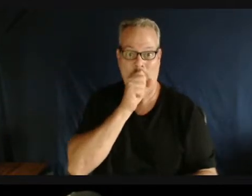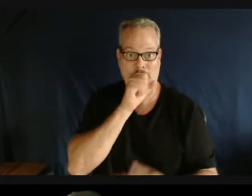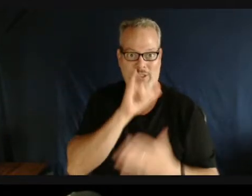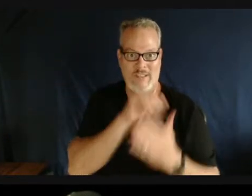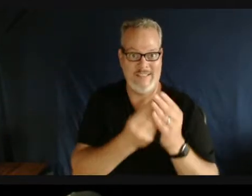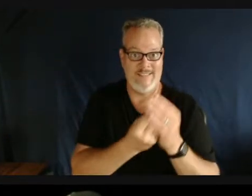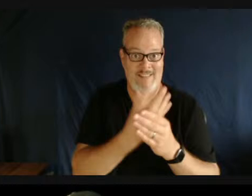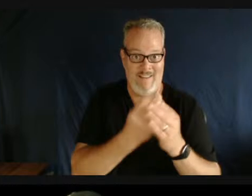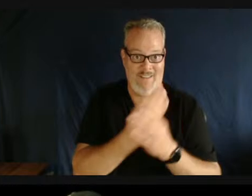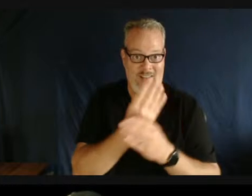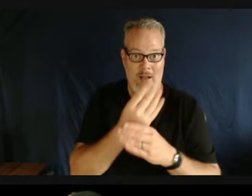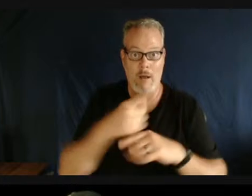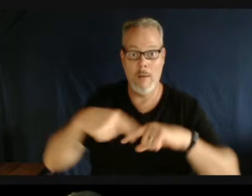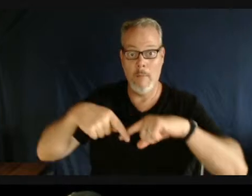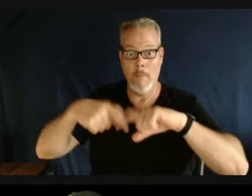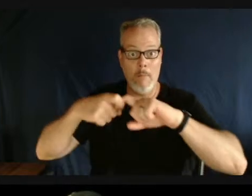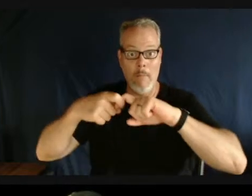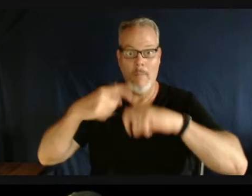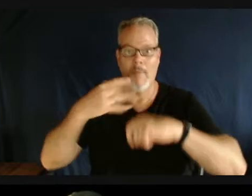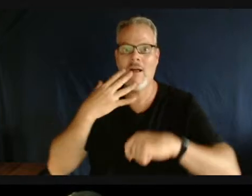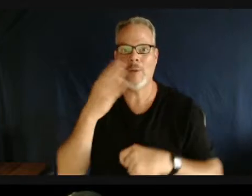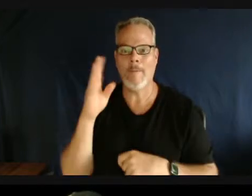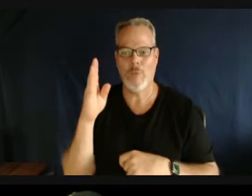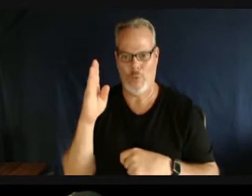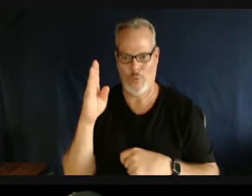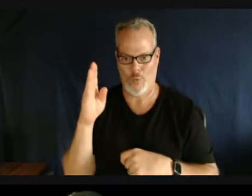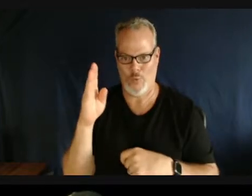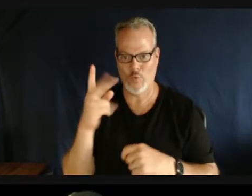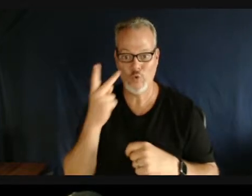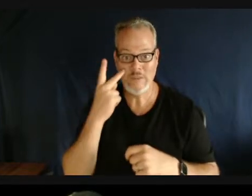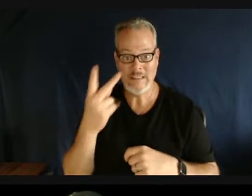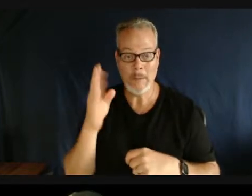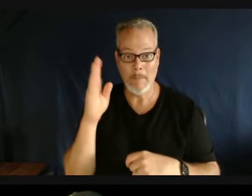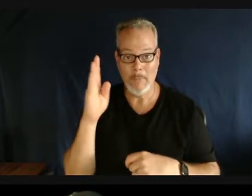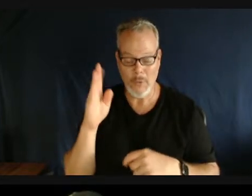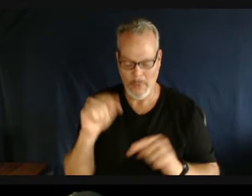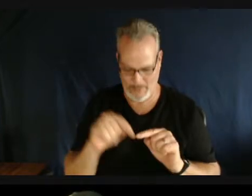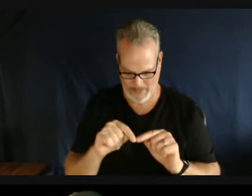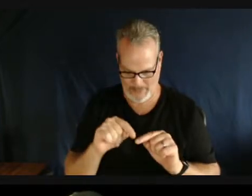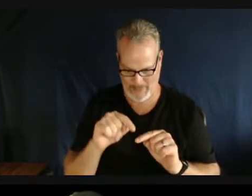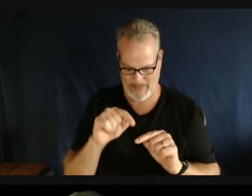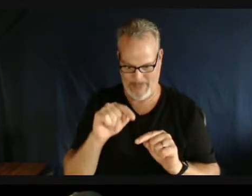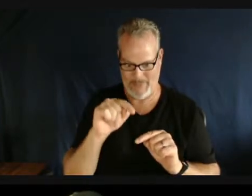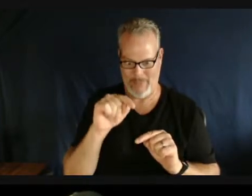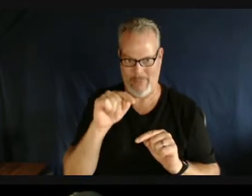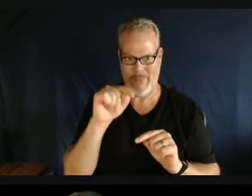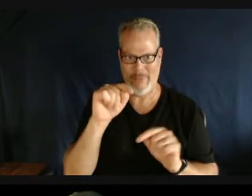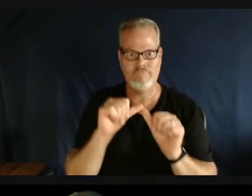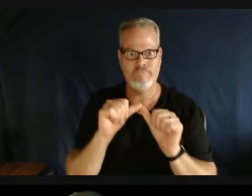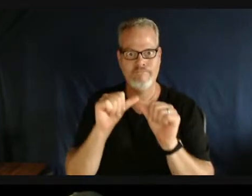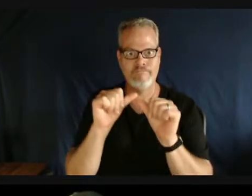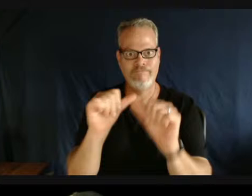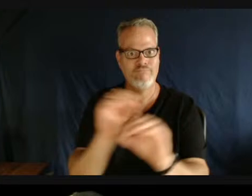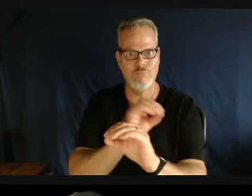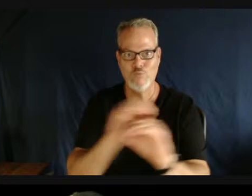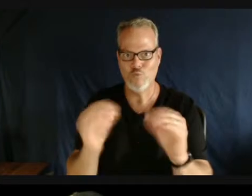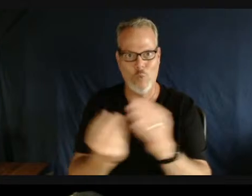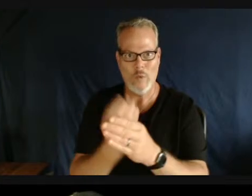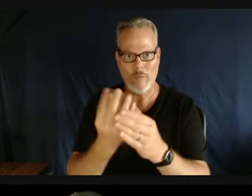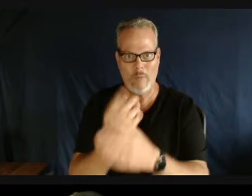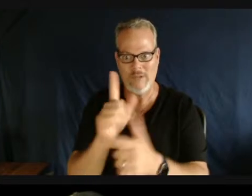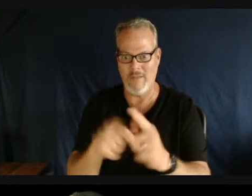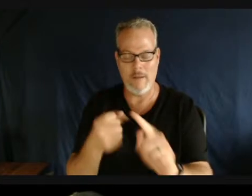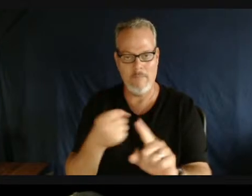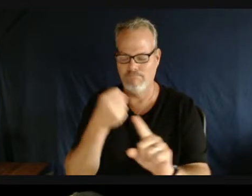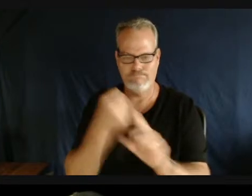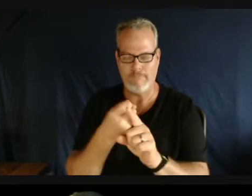a longer amount of time not erupting than it was erupting. And you see that those were proportional